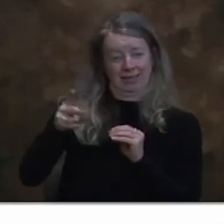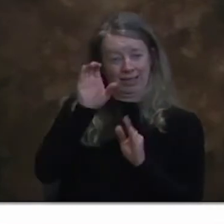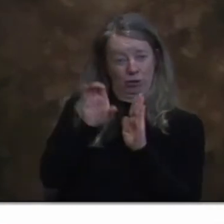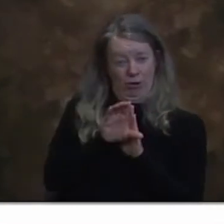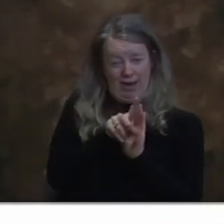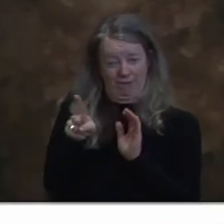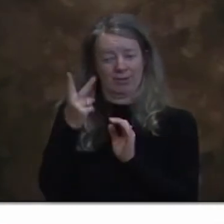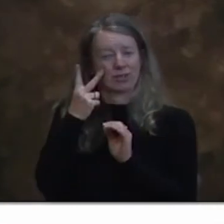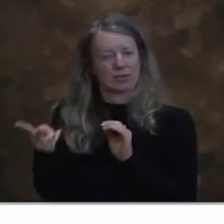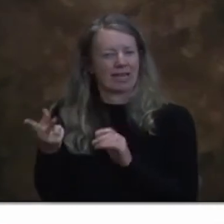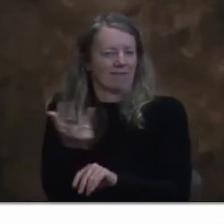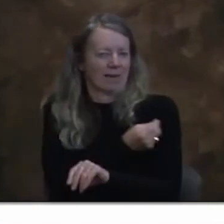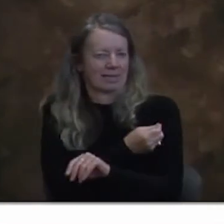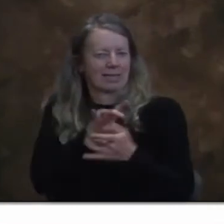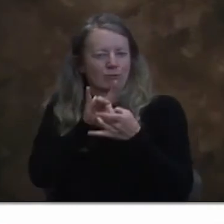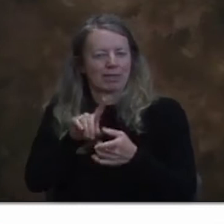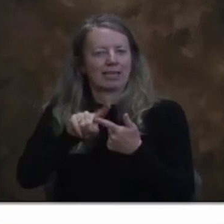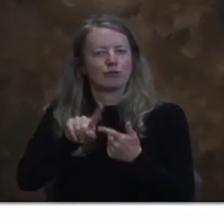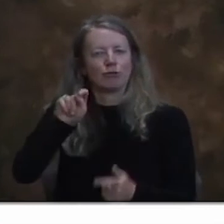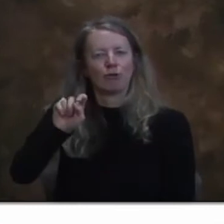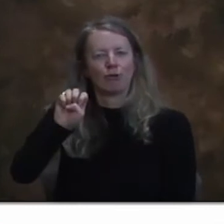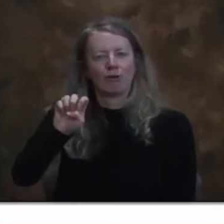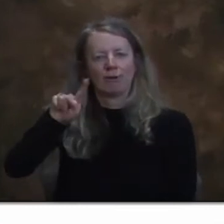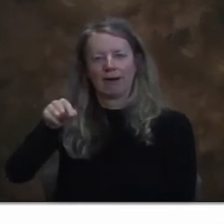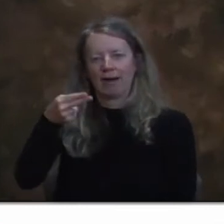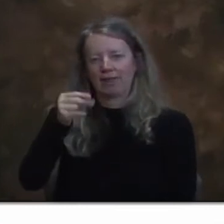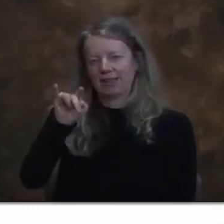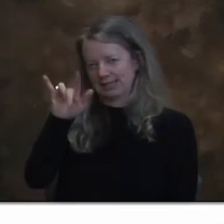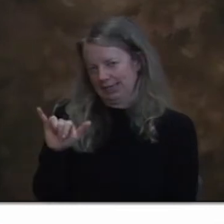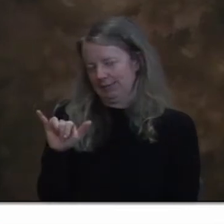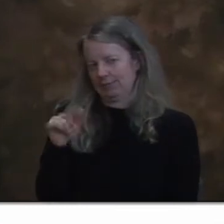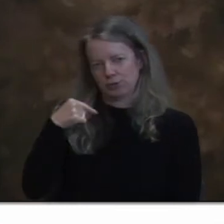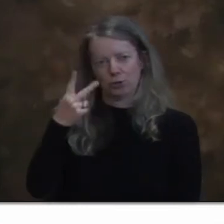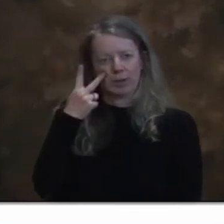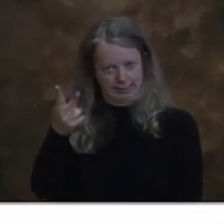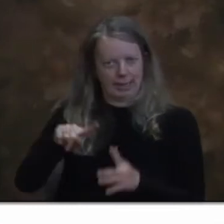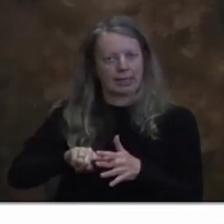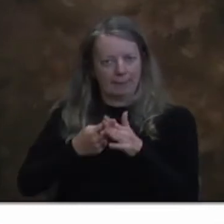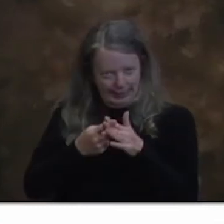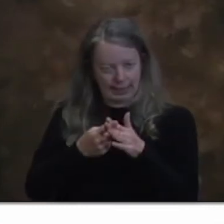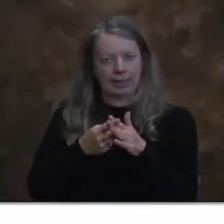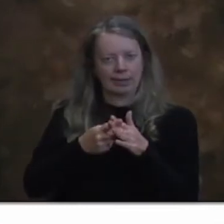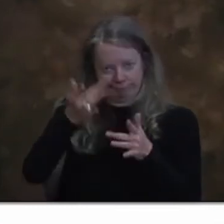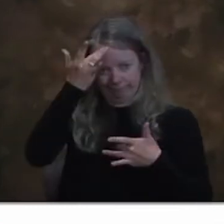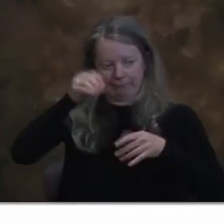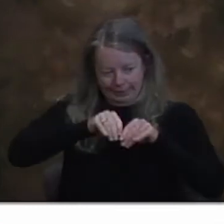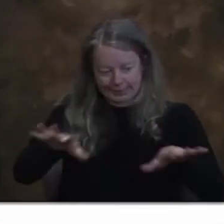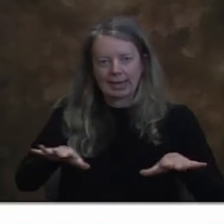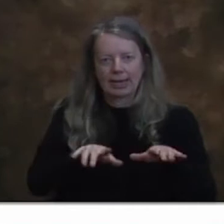of ethnicity. And here we see a very similar start with a